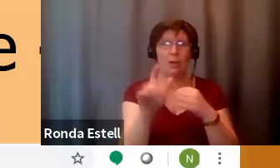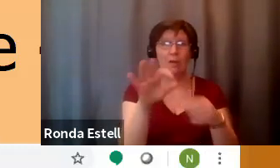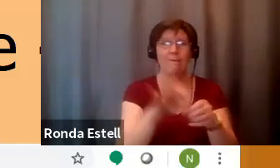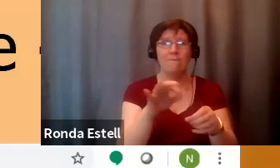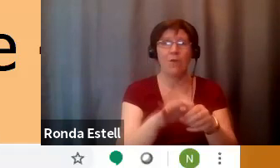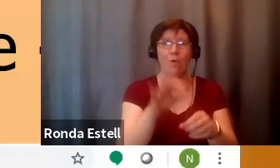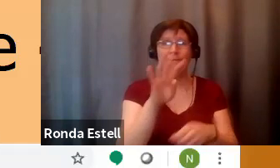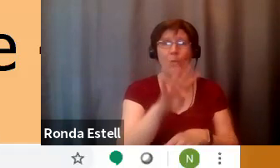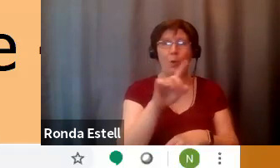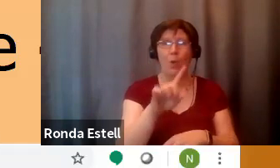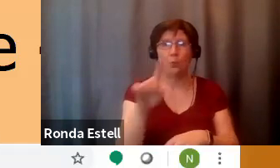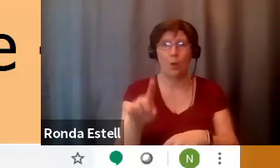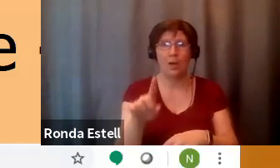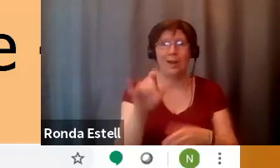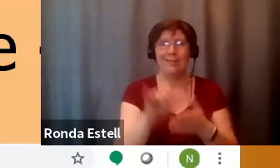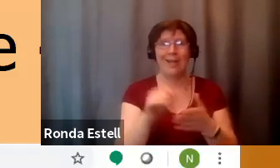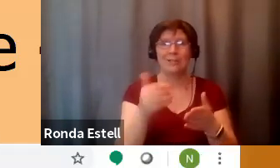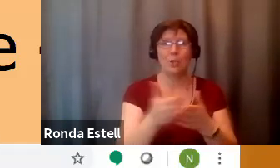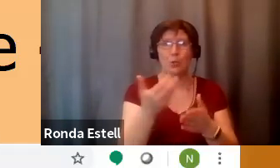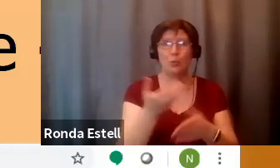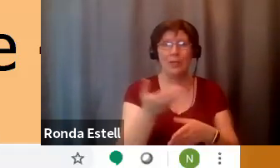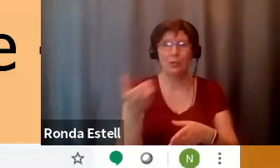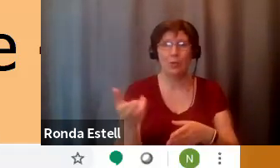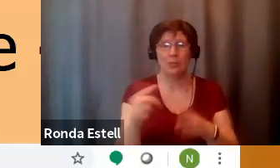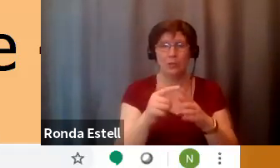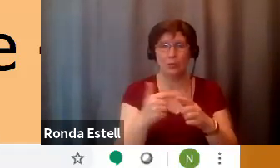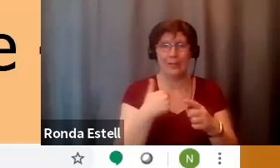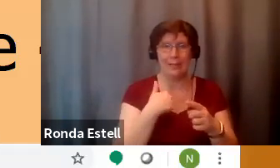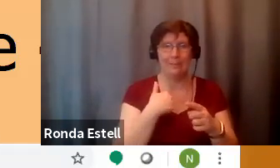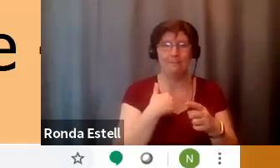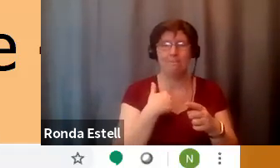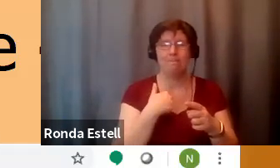411. That is a new resource to me.